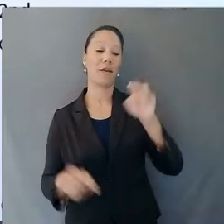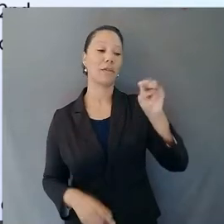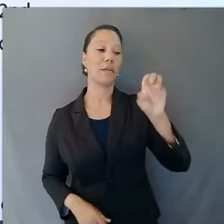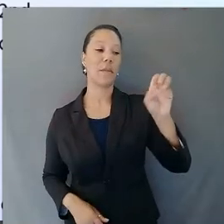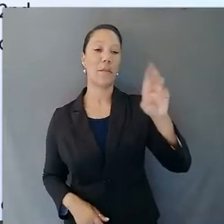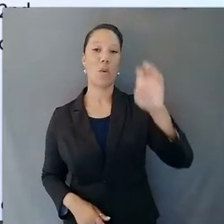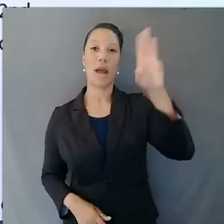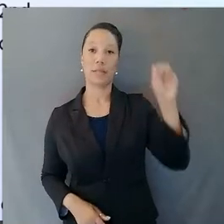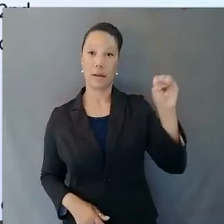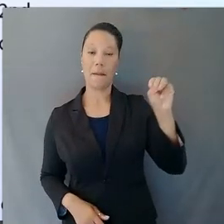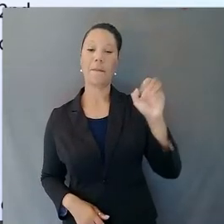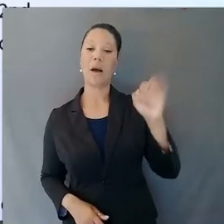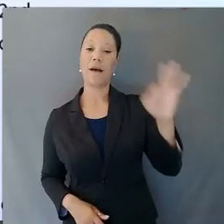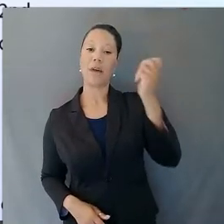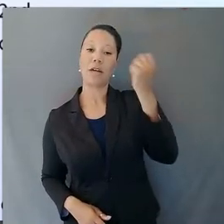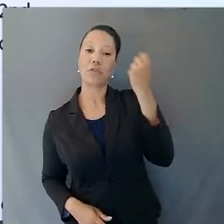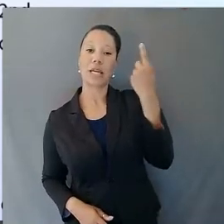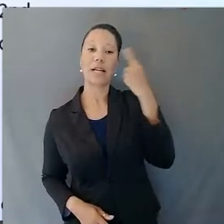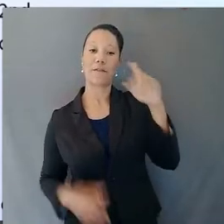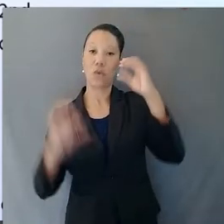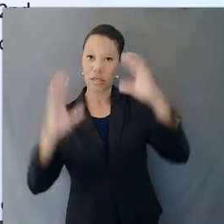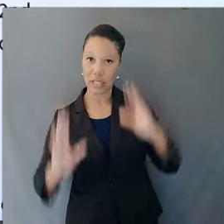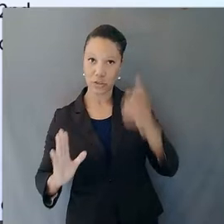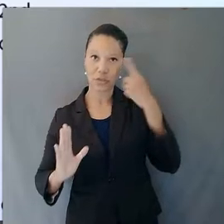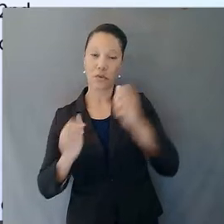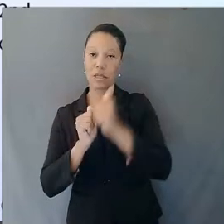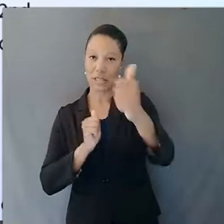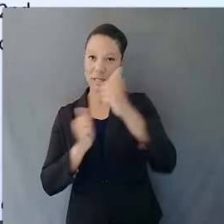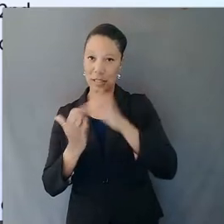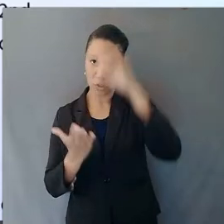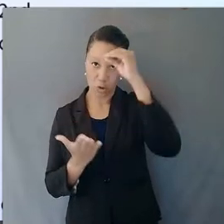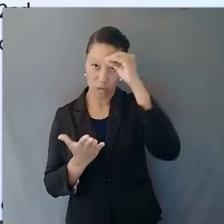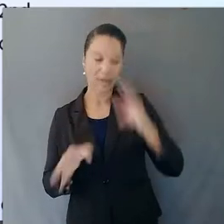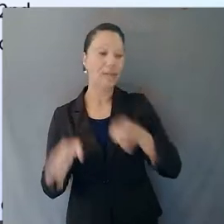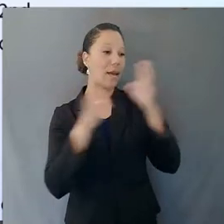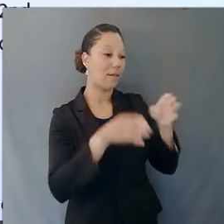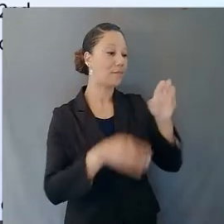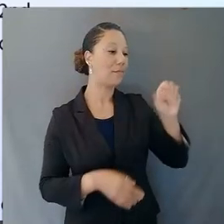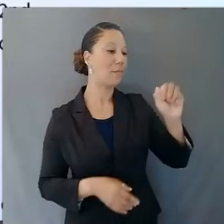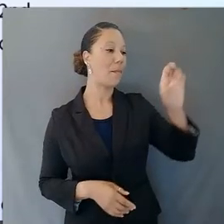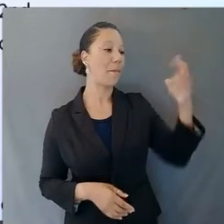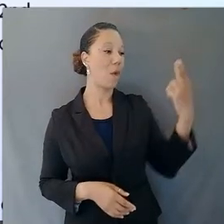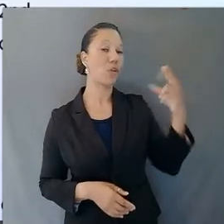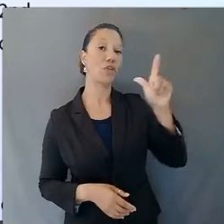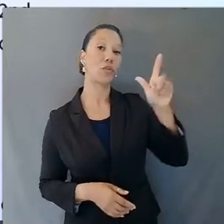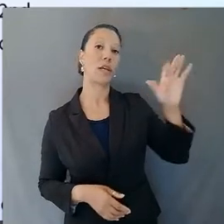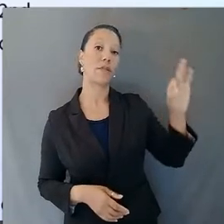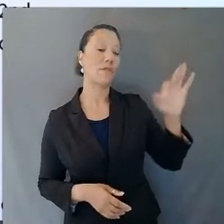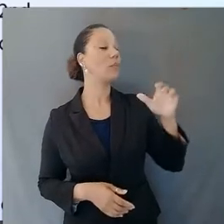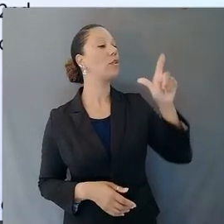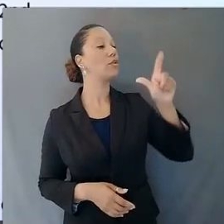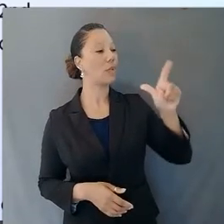learning. That's right, and it just got more and more after that. On March 24th, we released the district timeline for distance